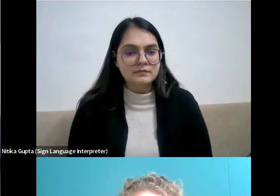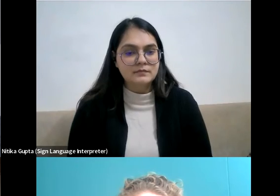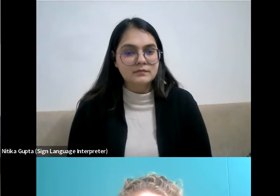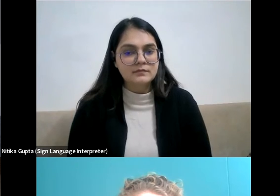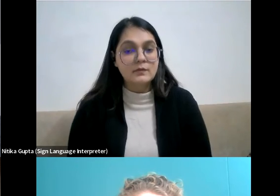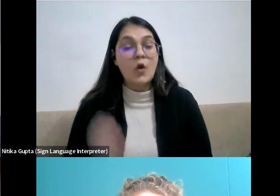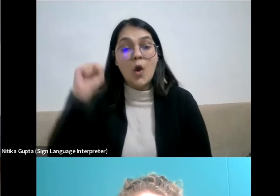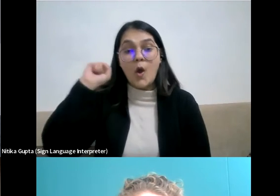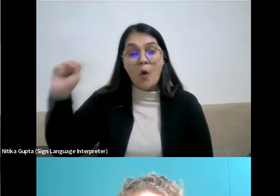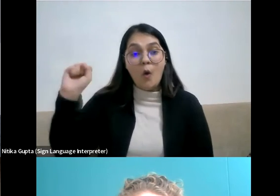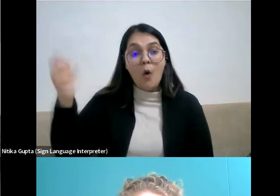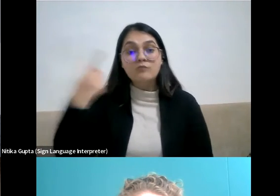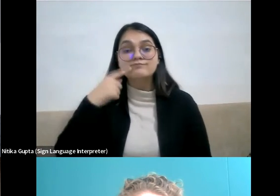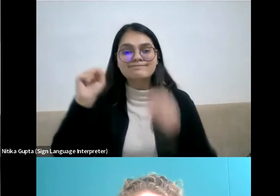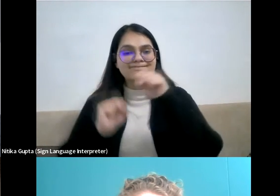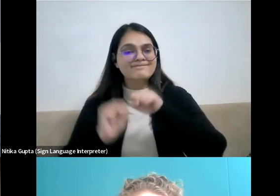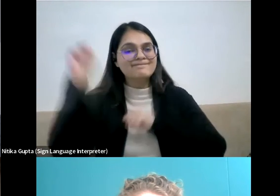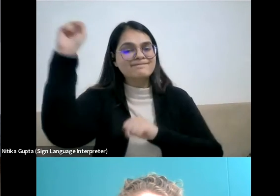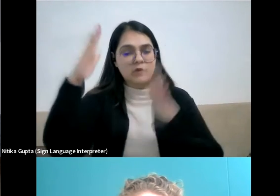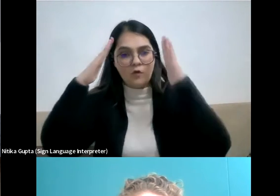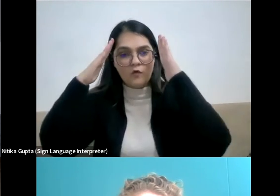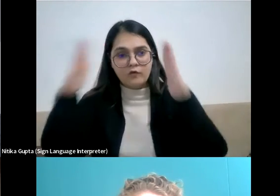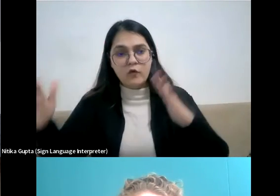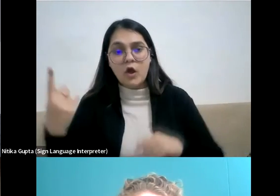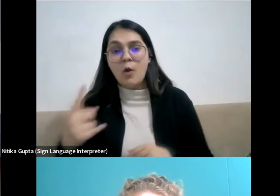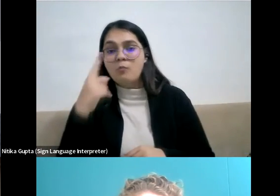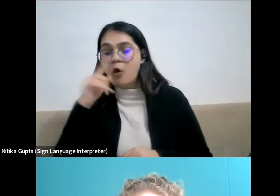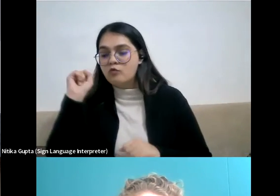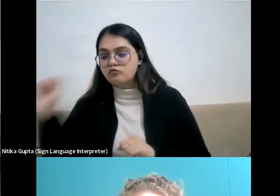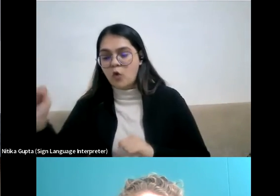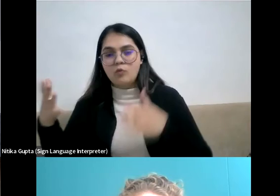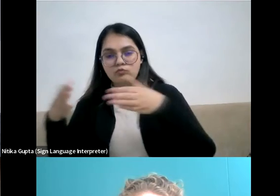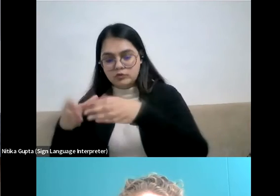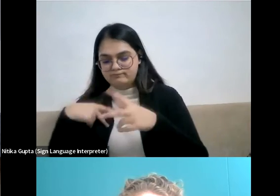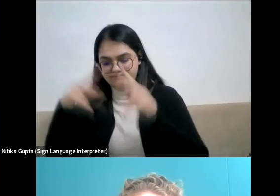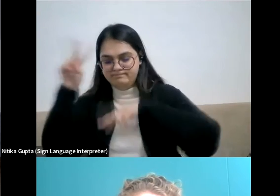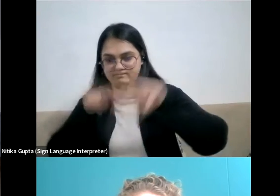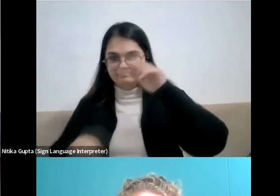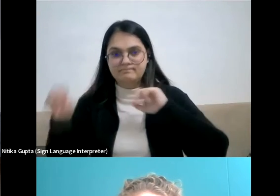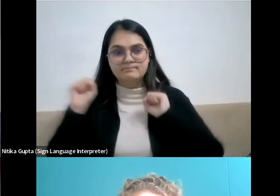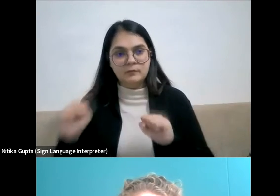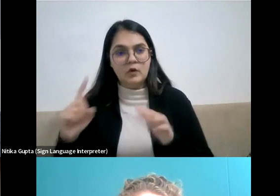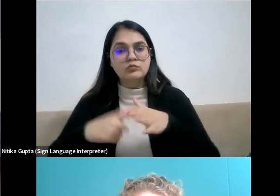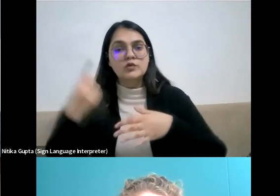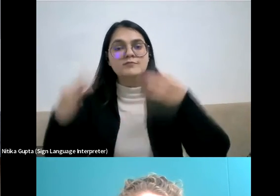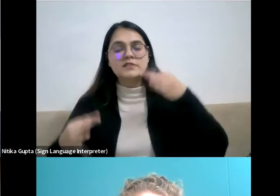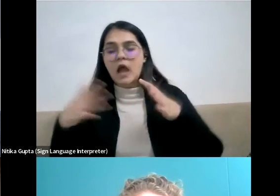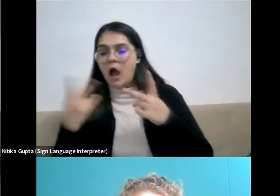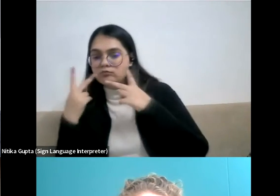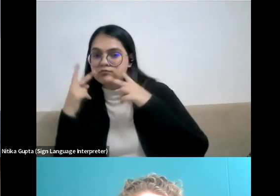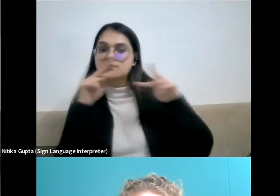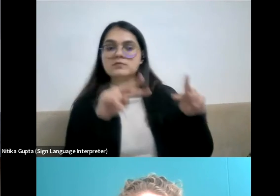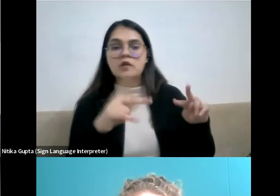His doctorate was on a feminist reading of the judicial approach to laws on